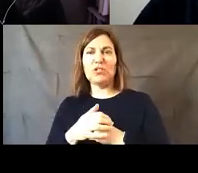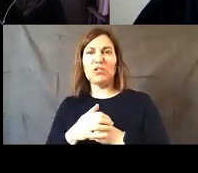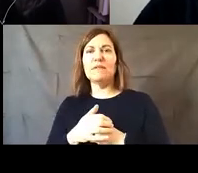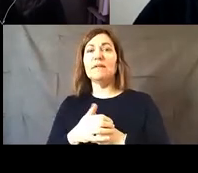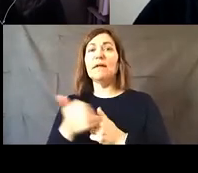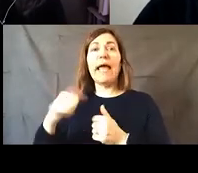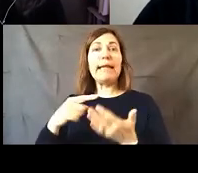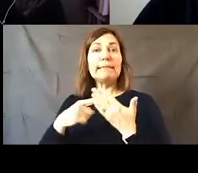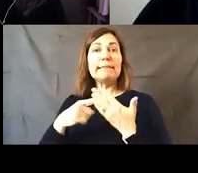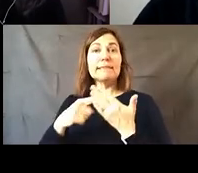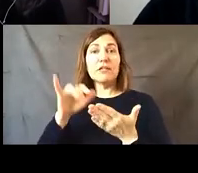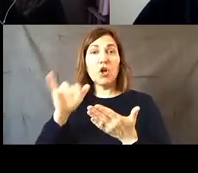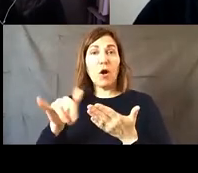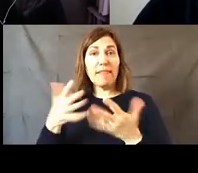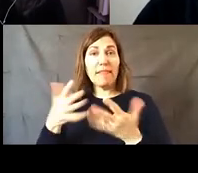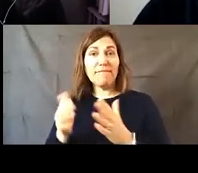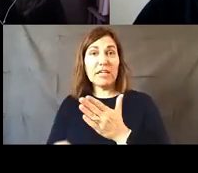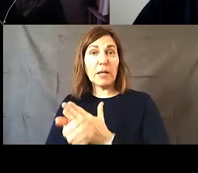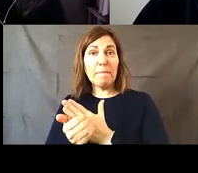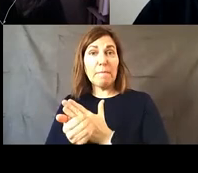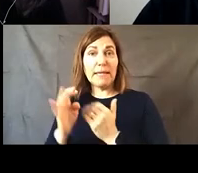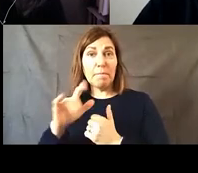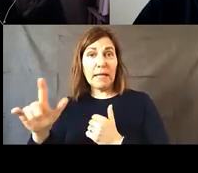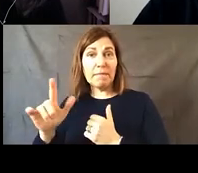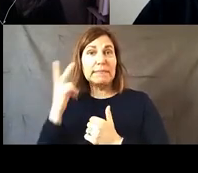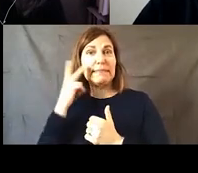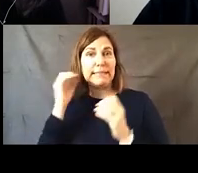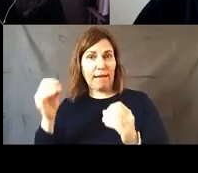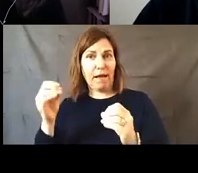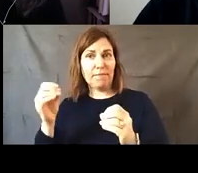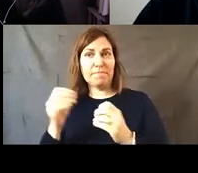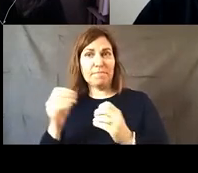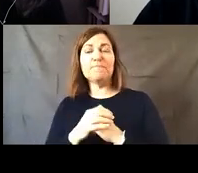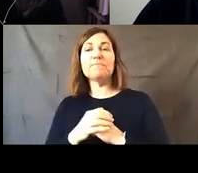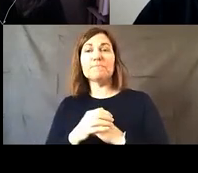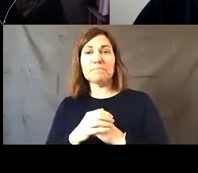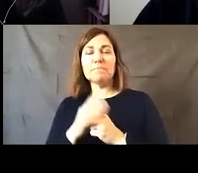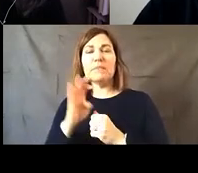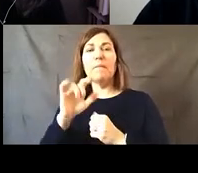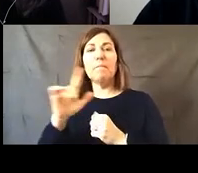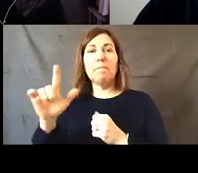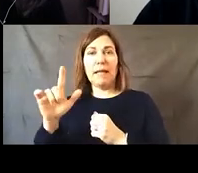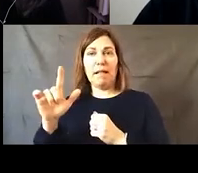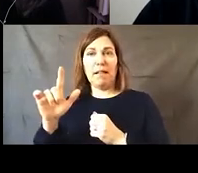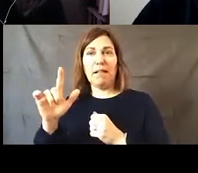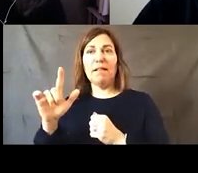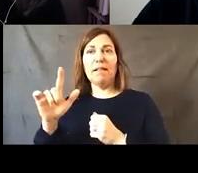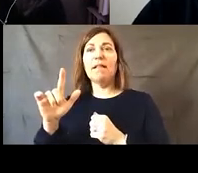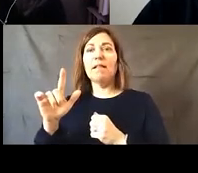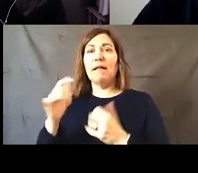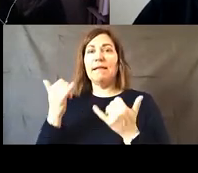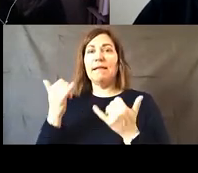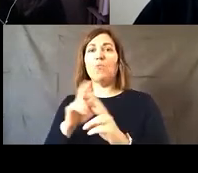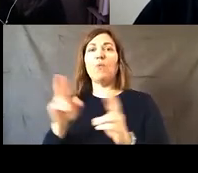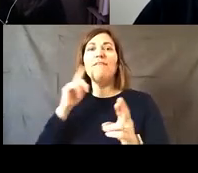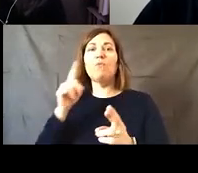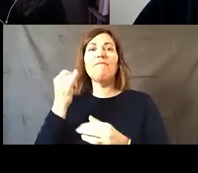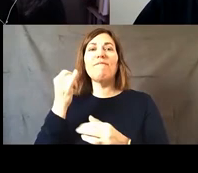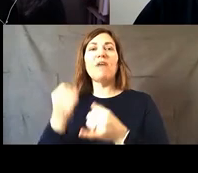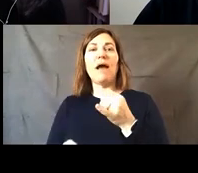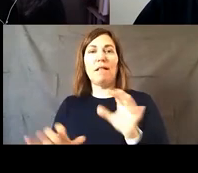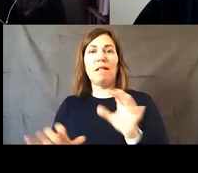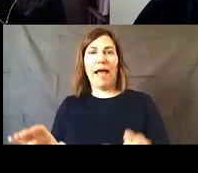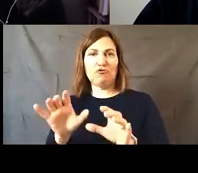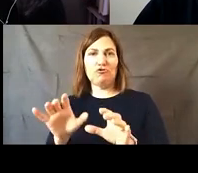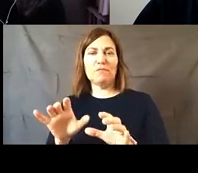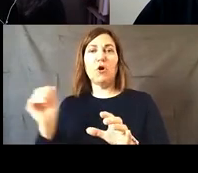bill? Seeing none, the bill is now ready for final action. All in